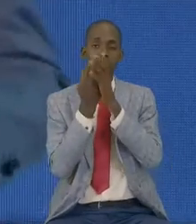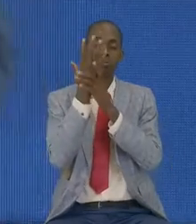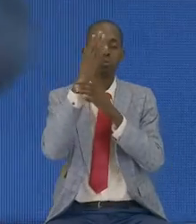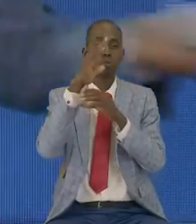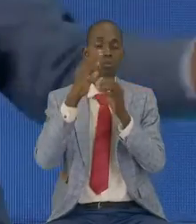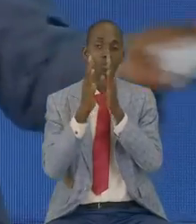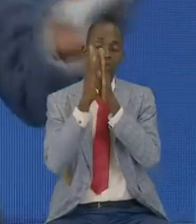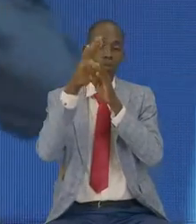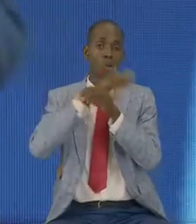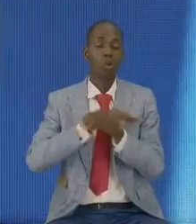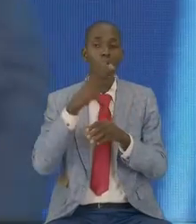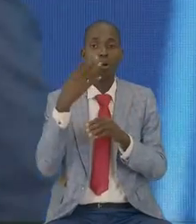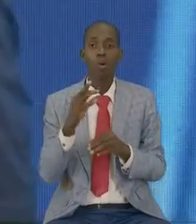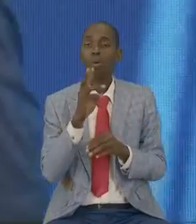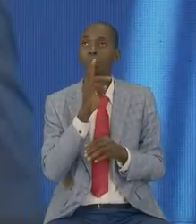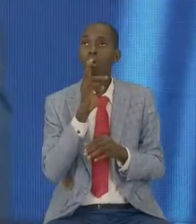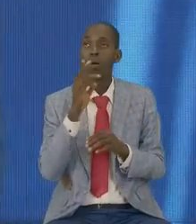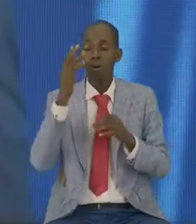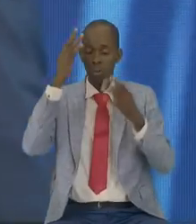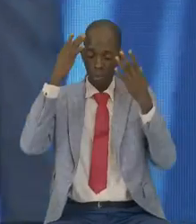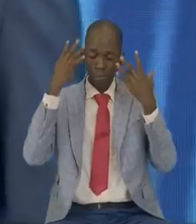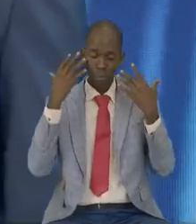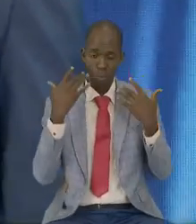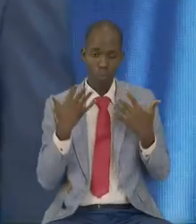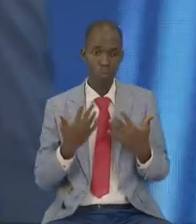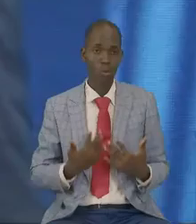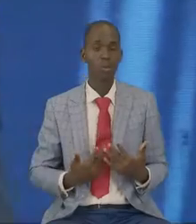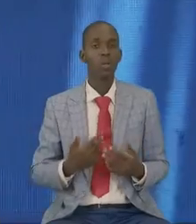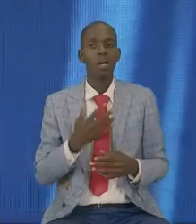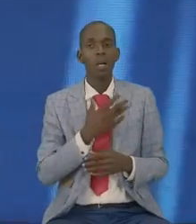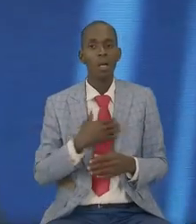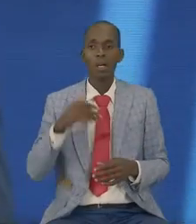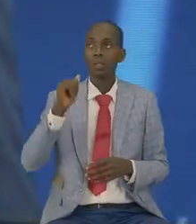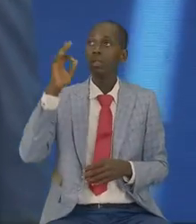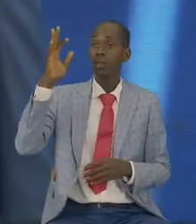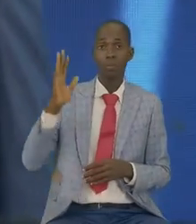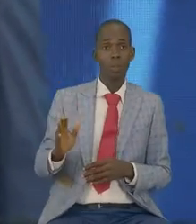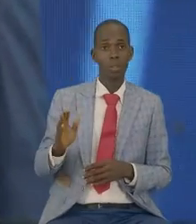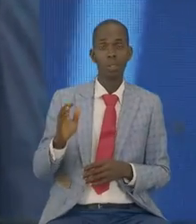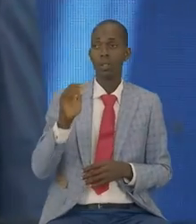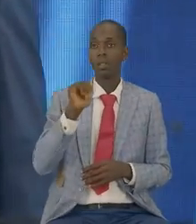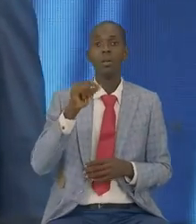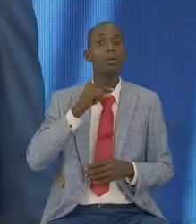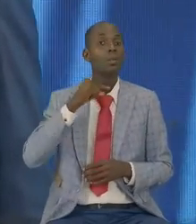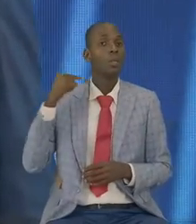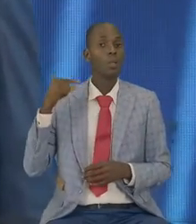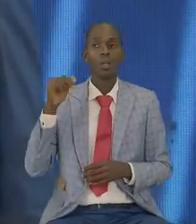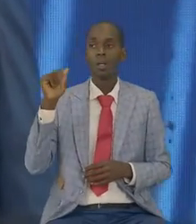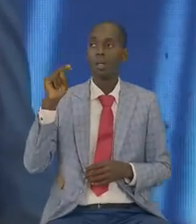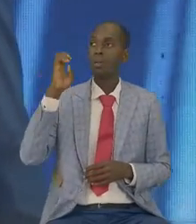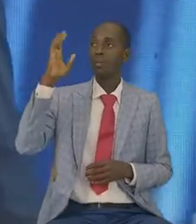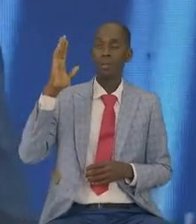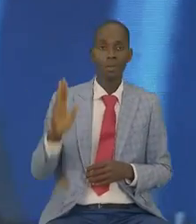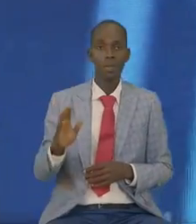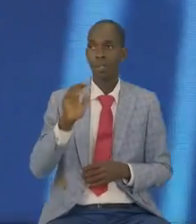system just opened up and gushed out, and a pastor, a preacher, an evangelist, a